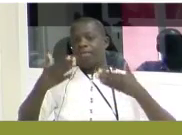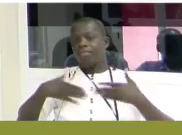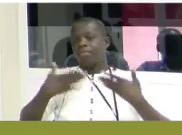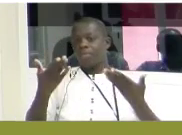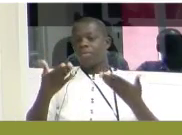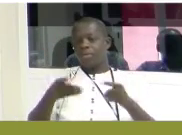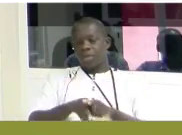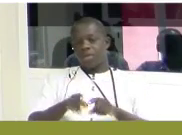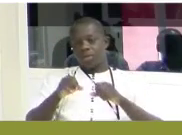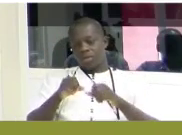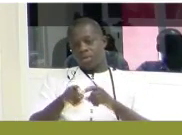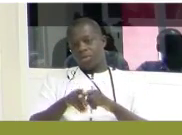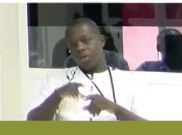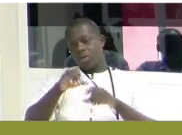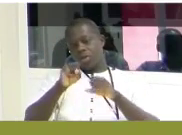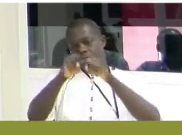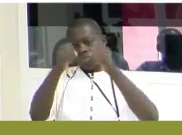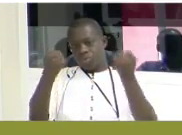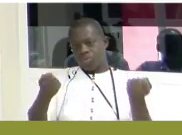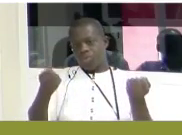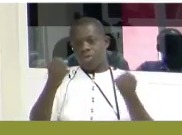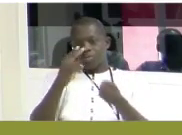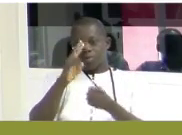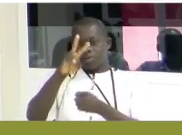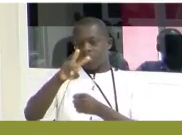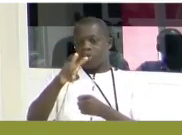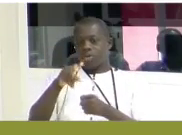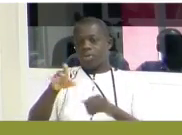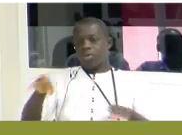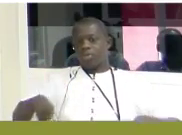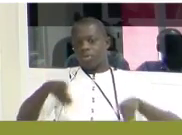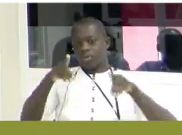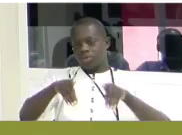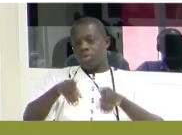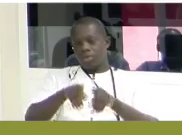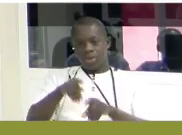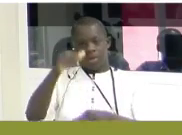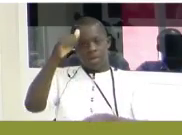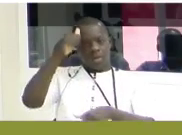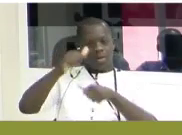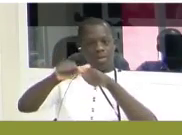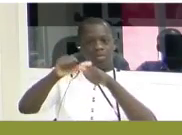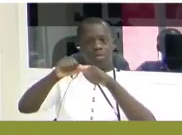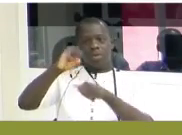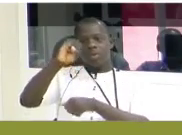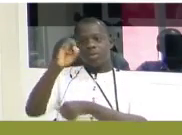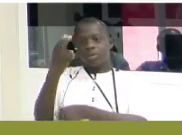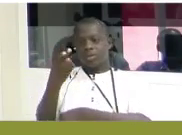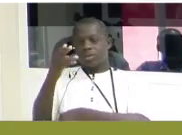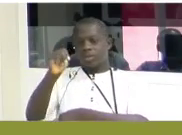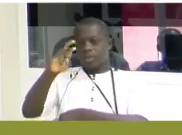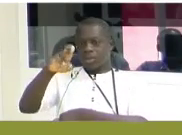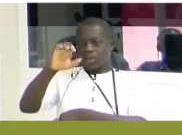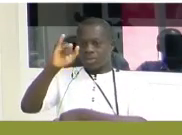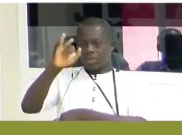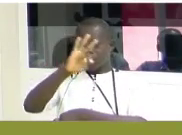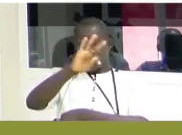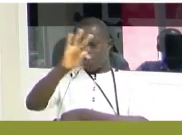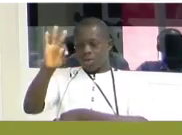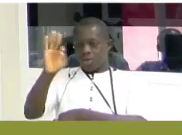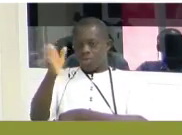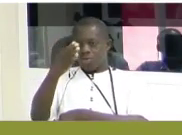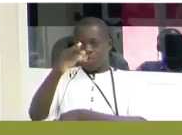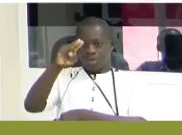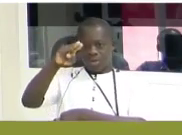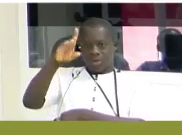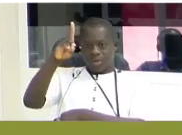So Sirif Bojang, I was made to understand, went to Ndai's house, either that day or the day after, and told